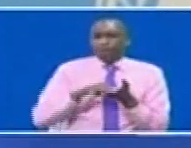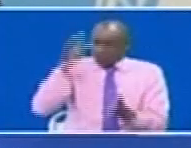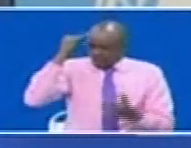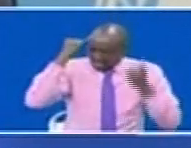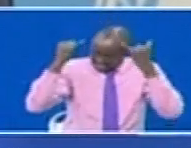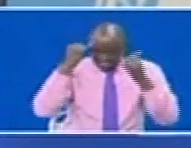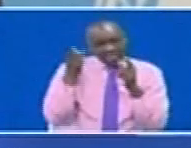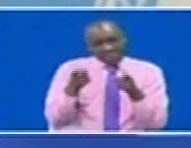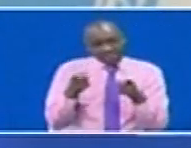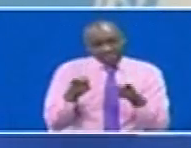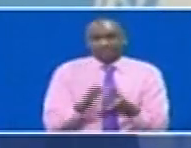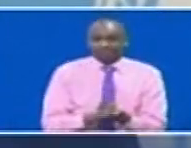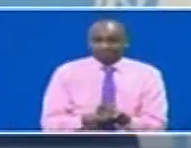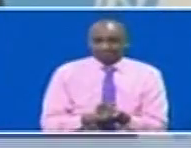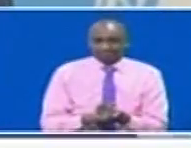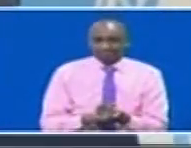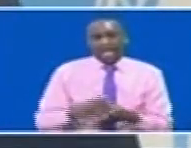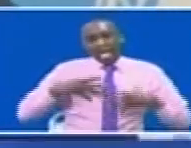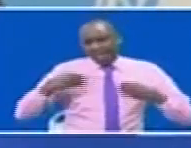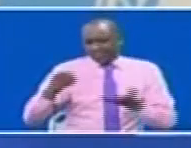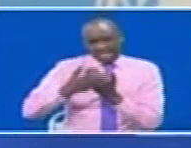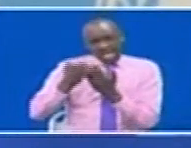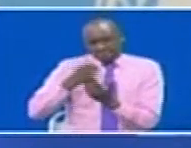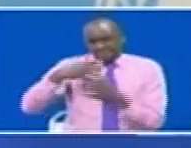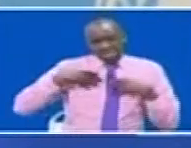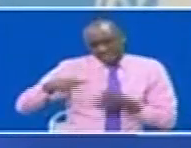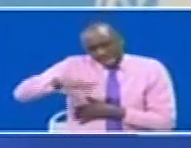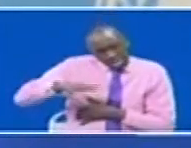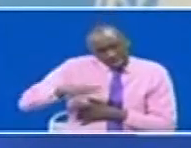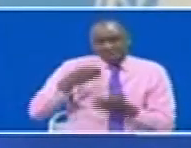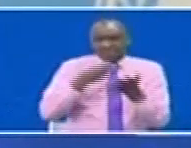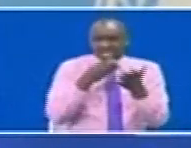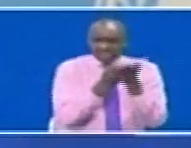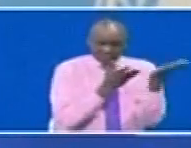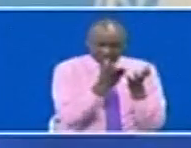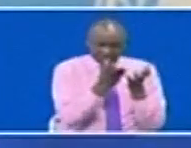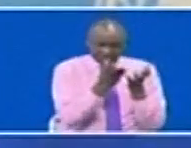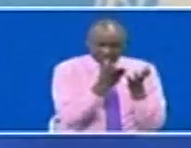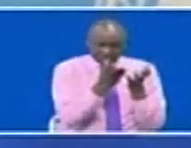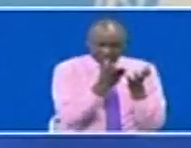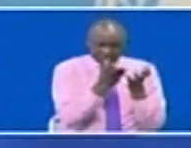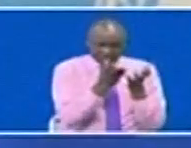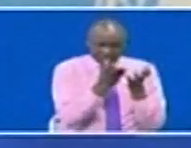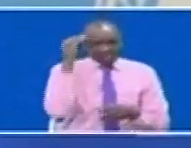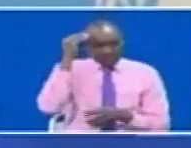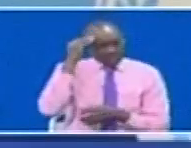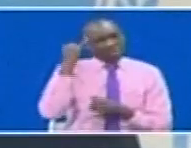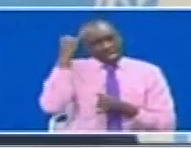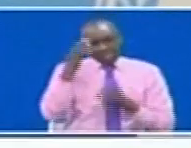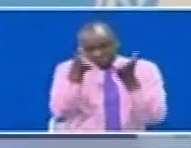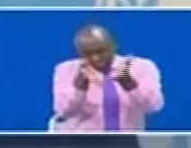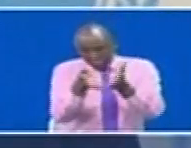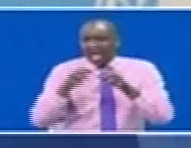innovation in healthcare and in our financial services, in education,